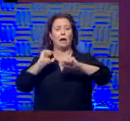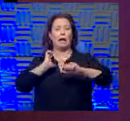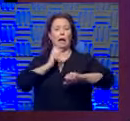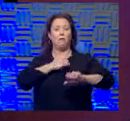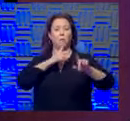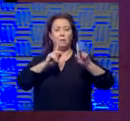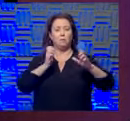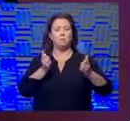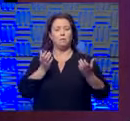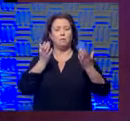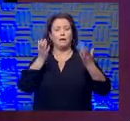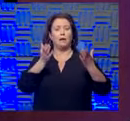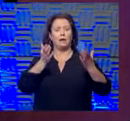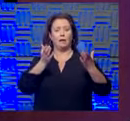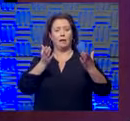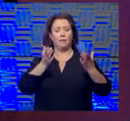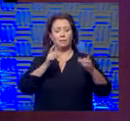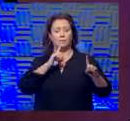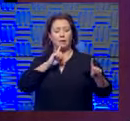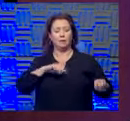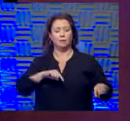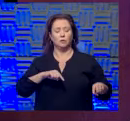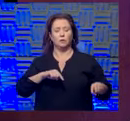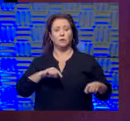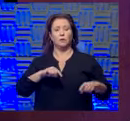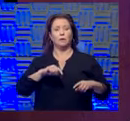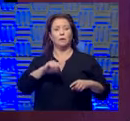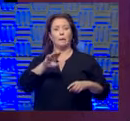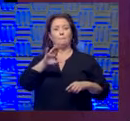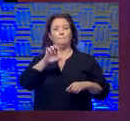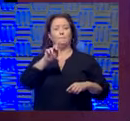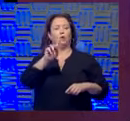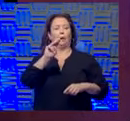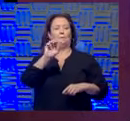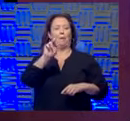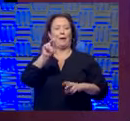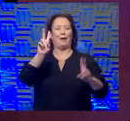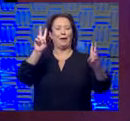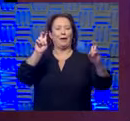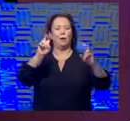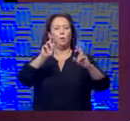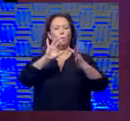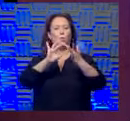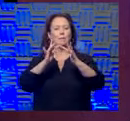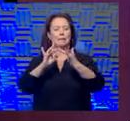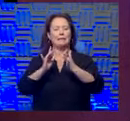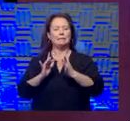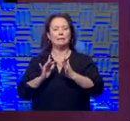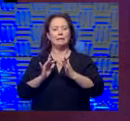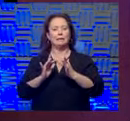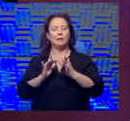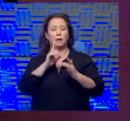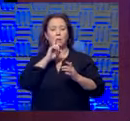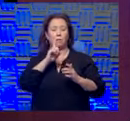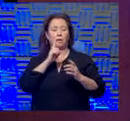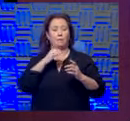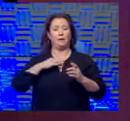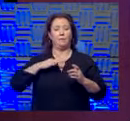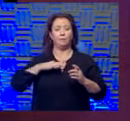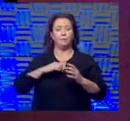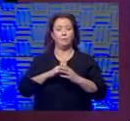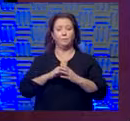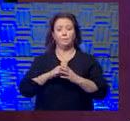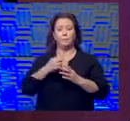some answers to that. and bookmark these 6 or 8 and sites, and it'd be really beneficial, I think. I